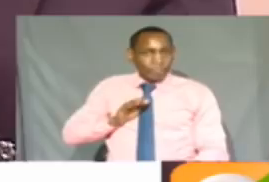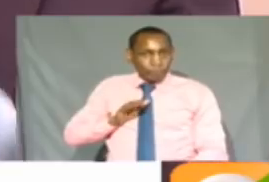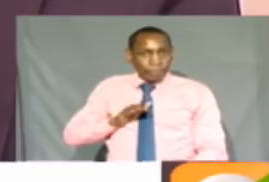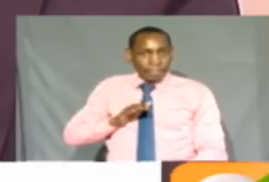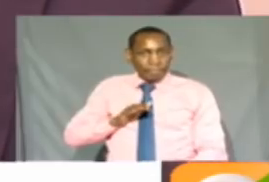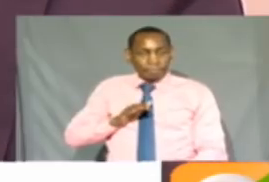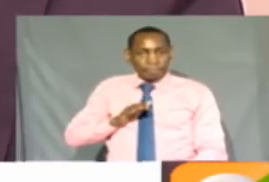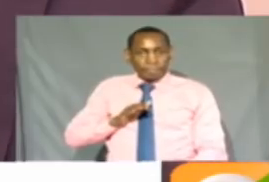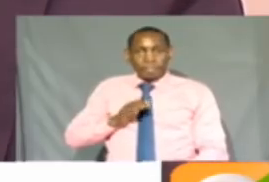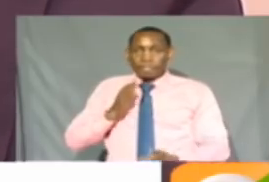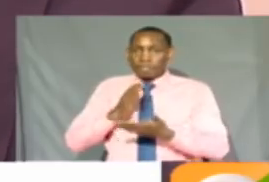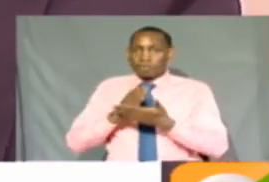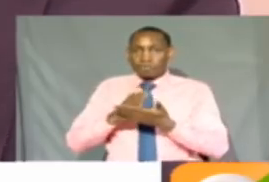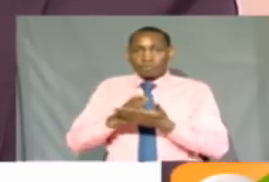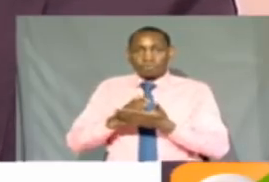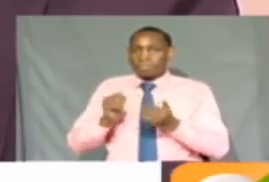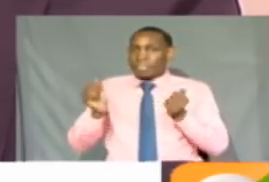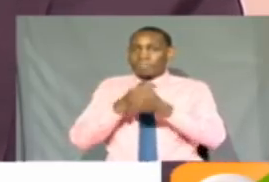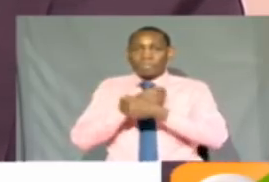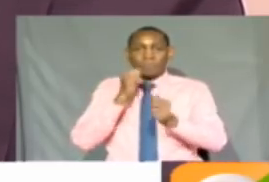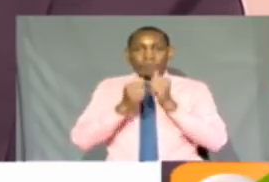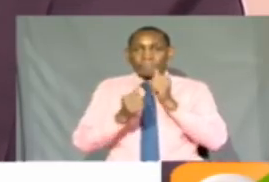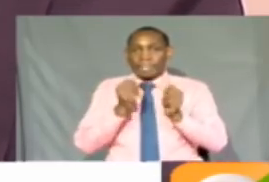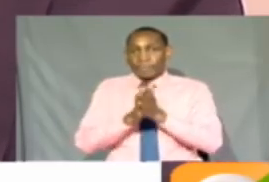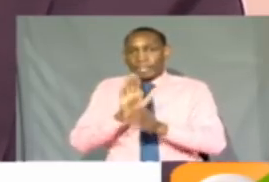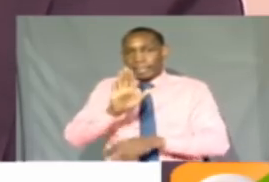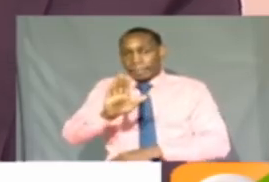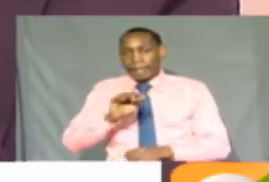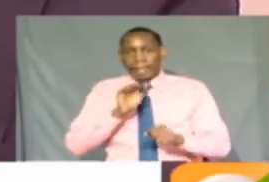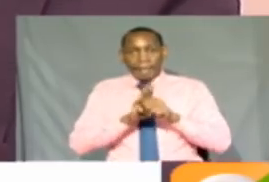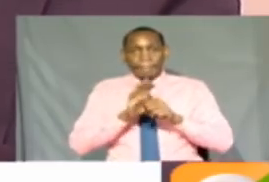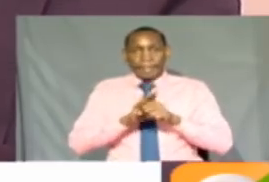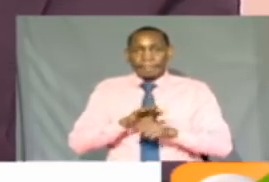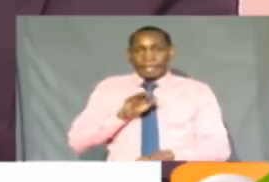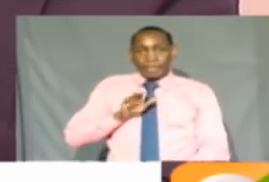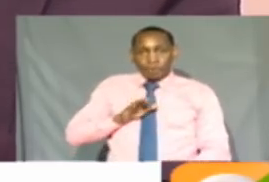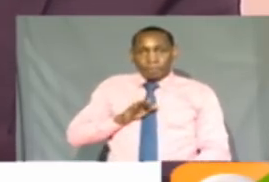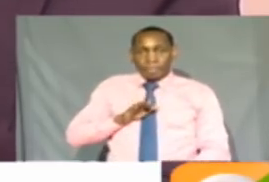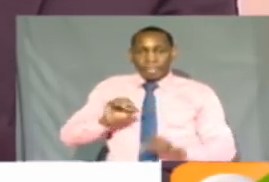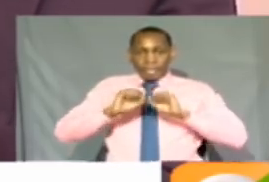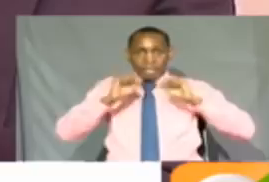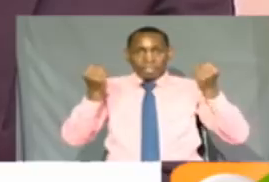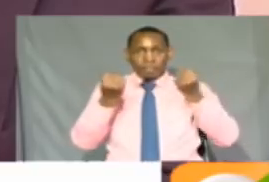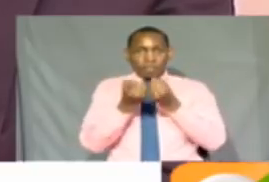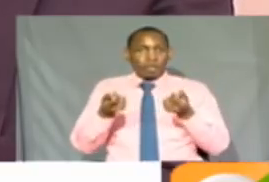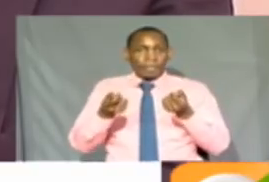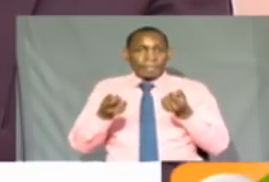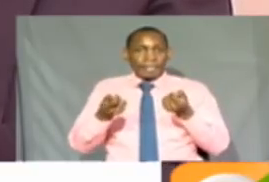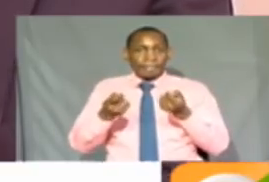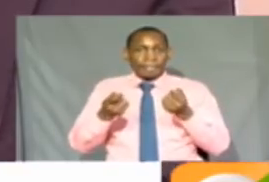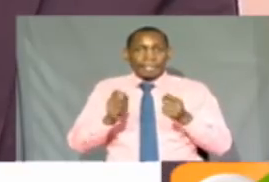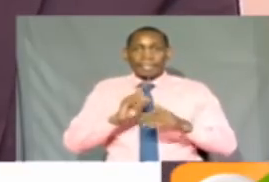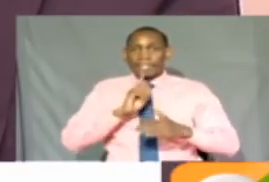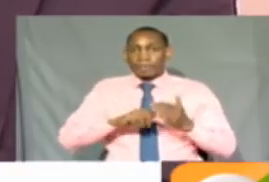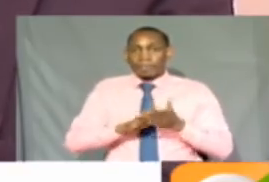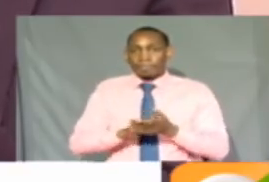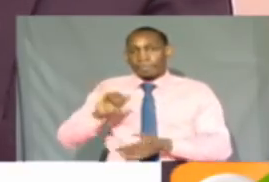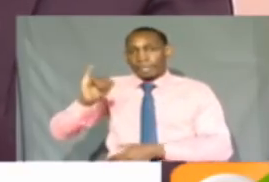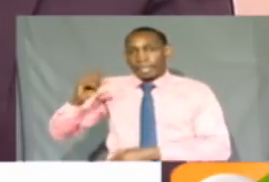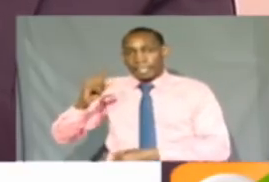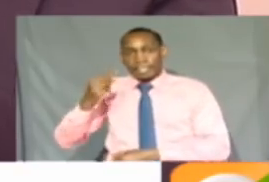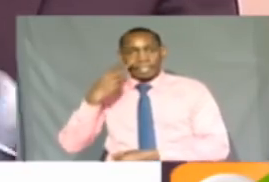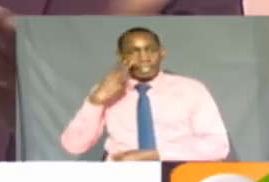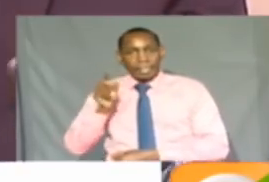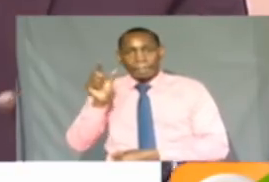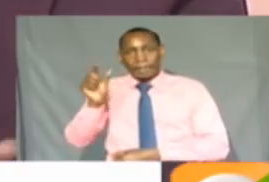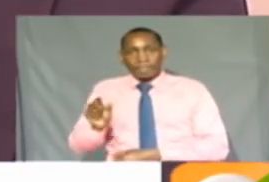are above us. We can't compete with them. Most ladies, according to their social media, he will go to Instagram, he'll see